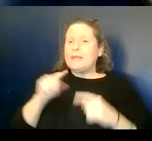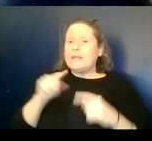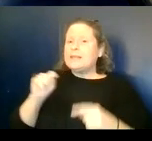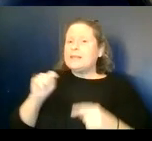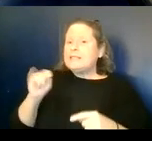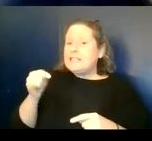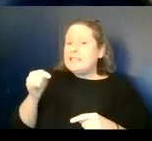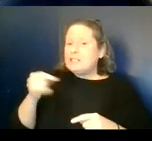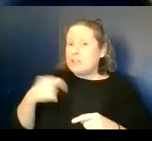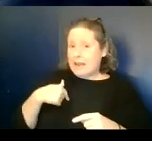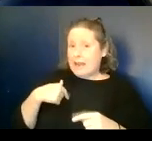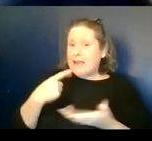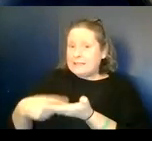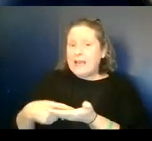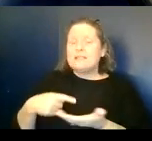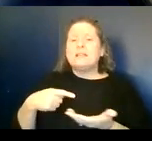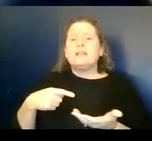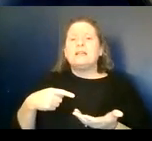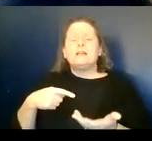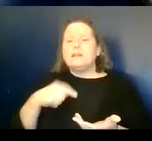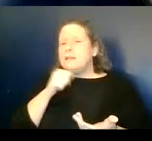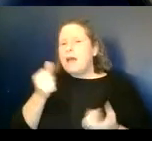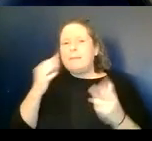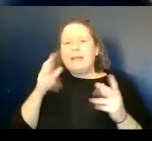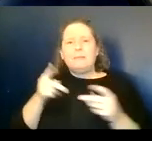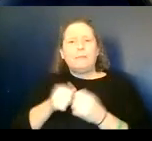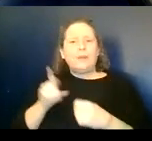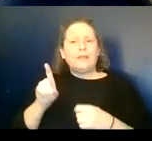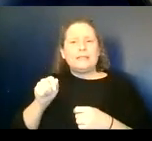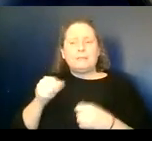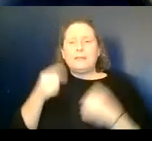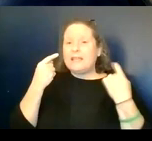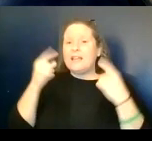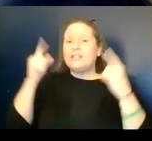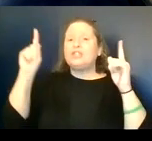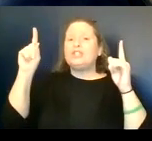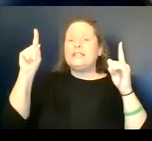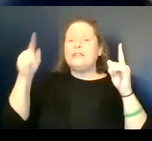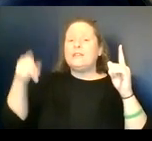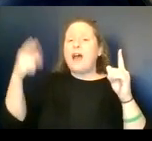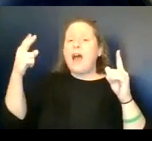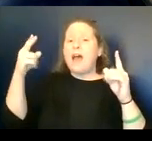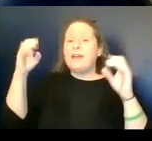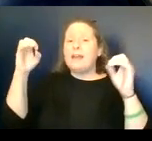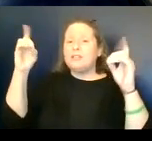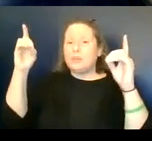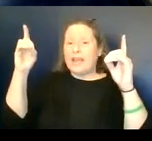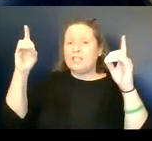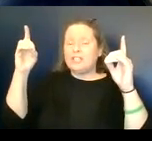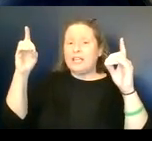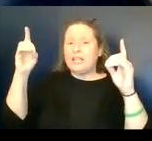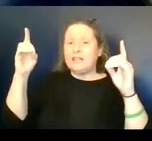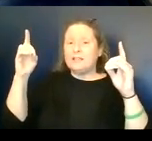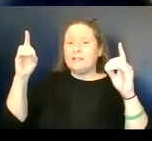too, that not many people with disabilities achieve high educational status, right? So people